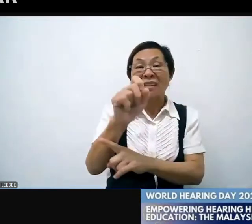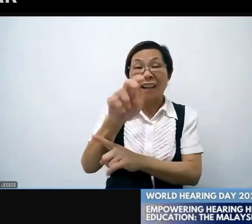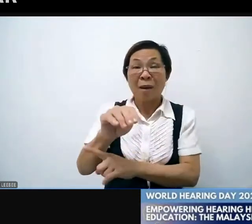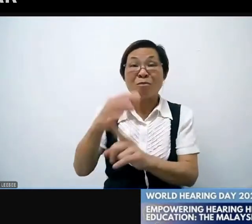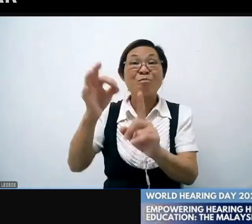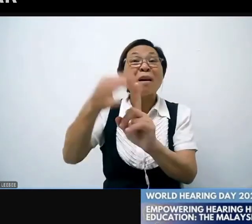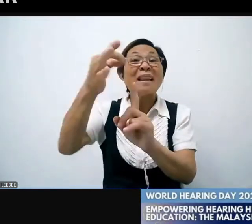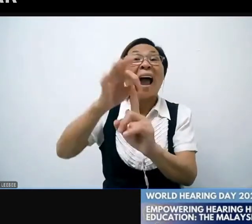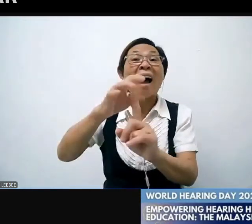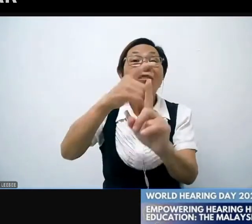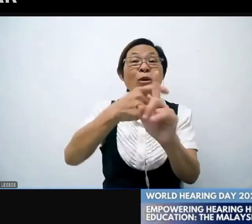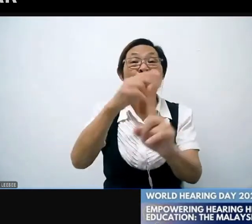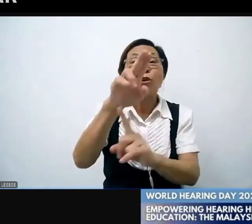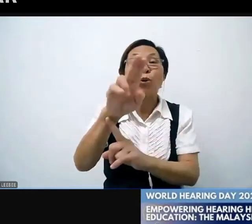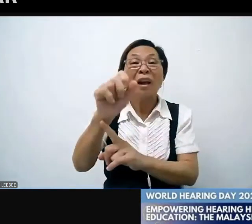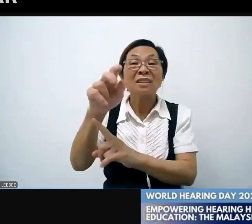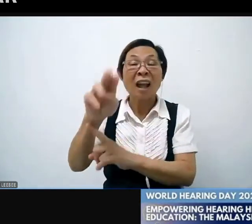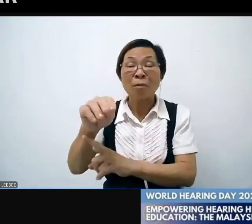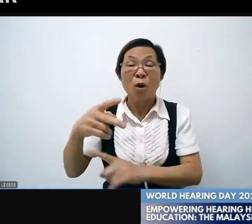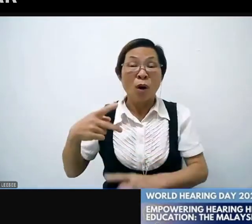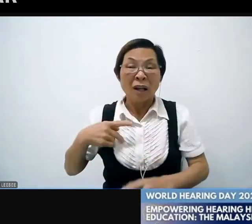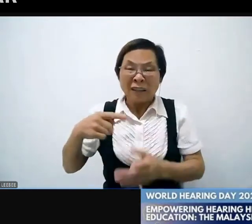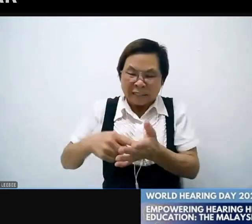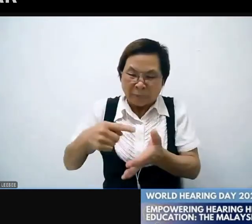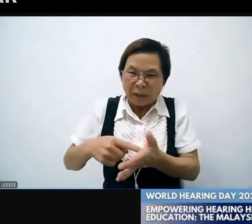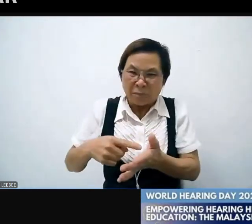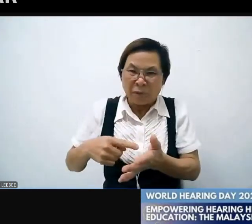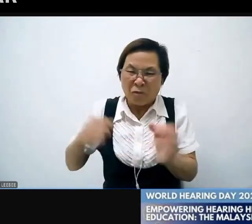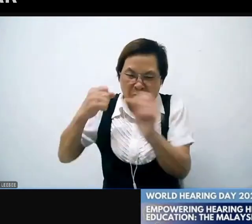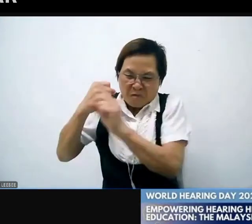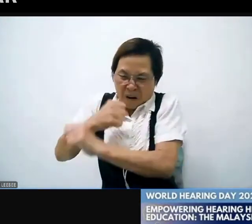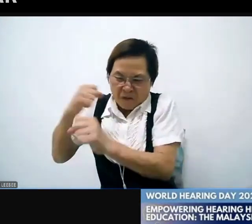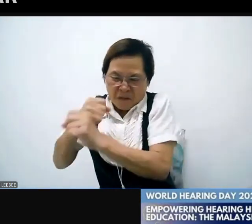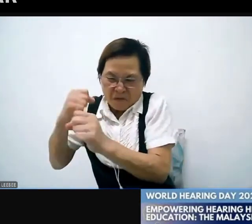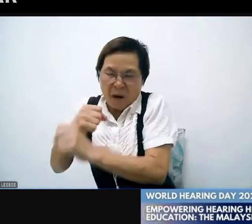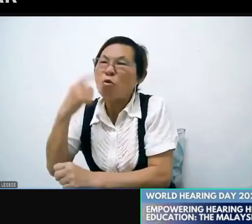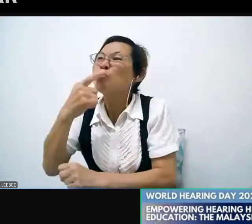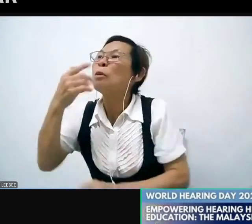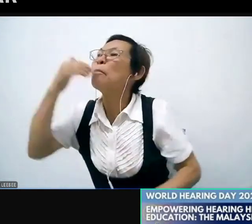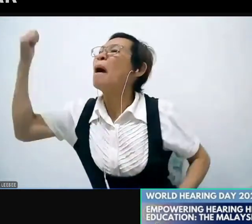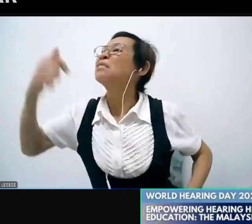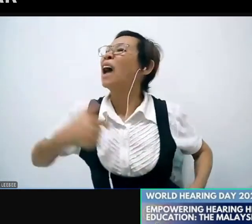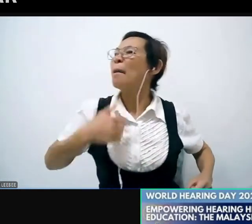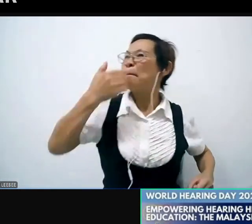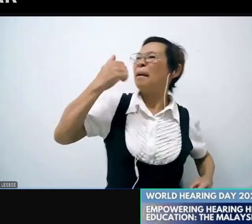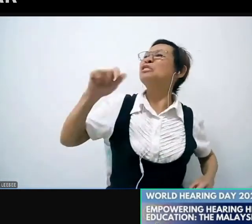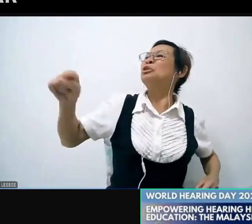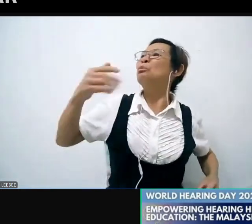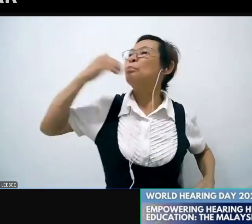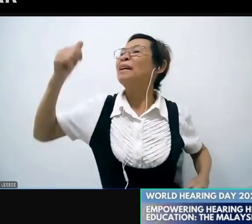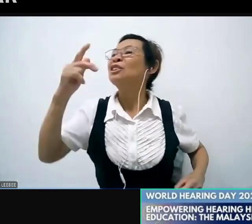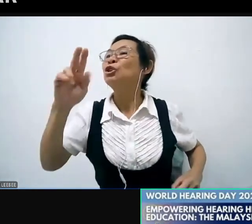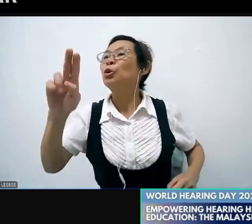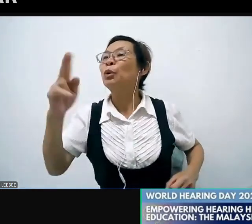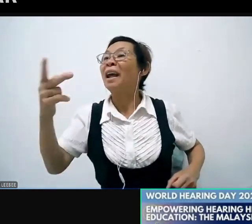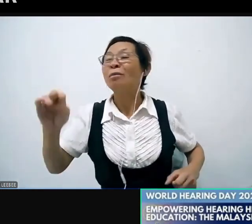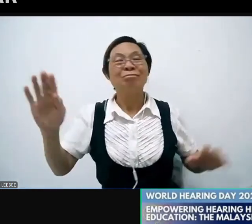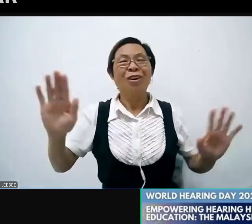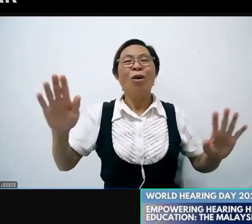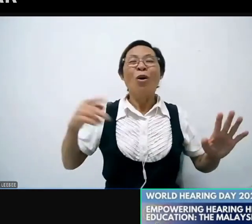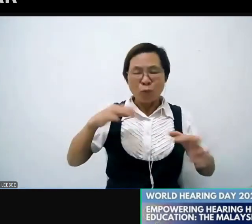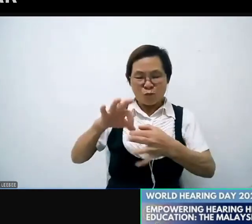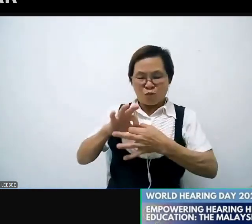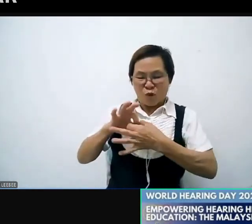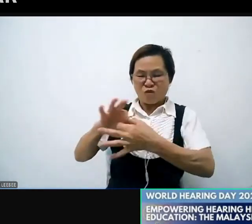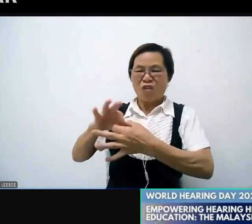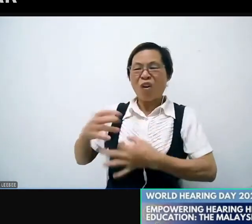we sometimes we are not fighting each other. Who is the Yeah, best? Who is, yeah. We work together. We are not fighting each other. yeah, We